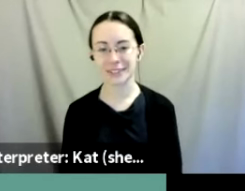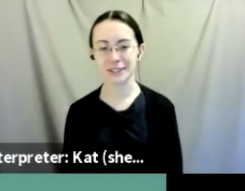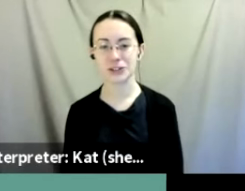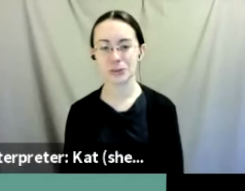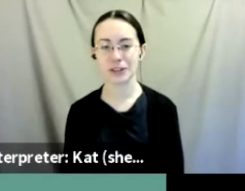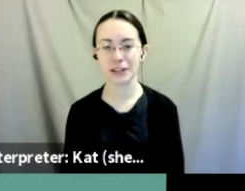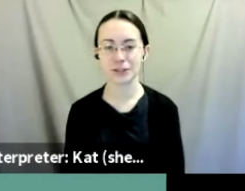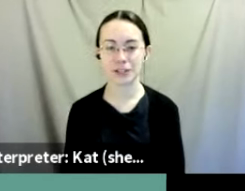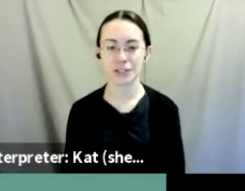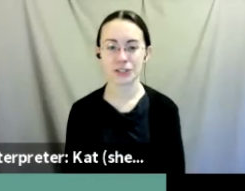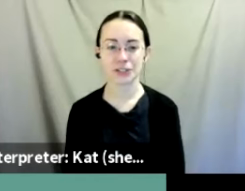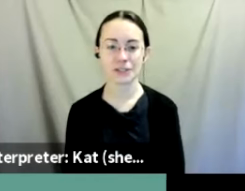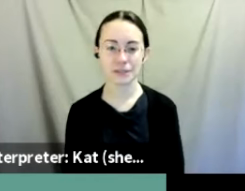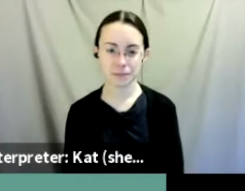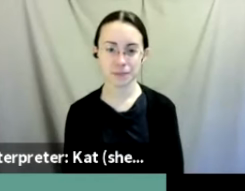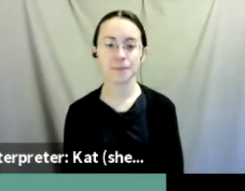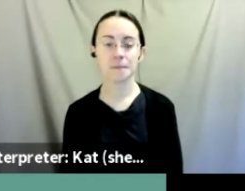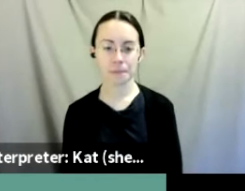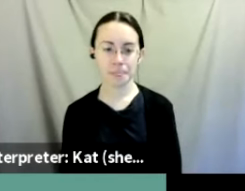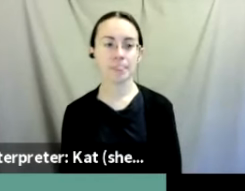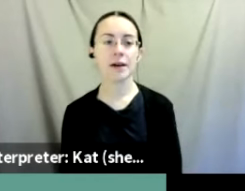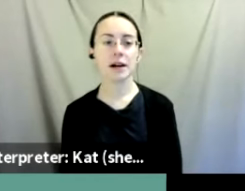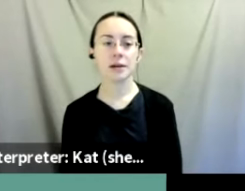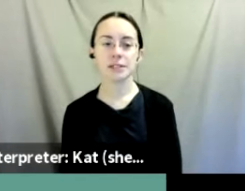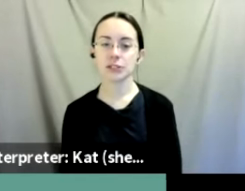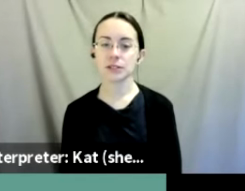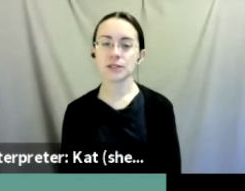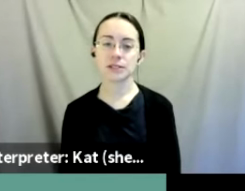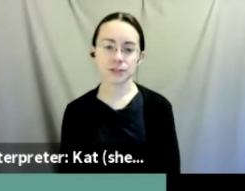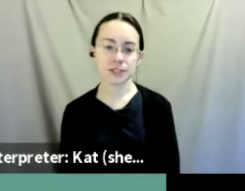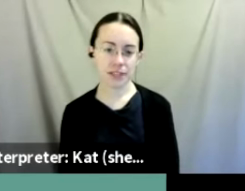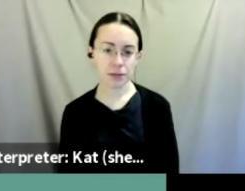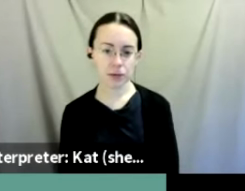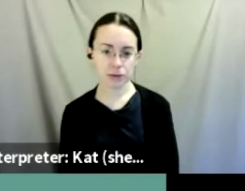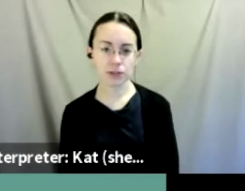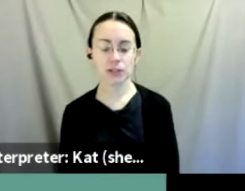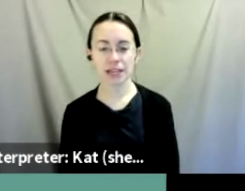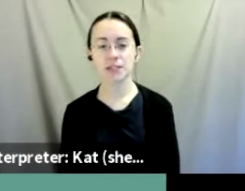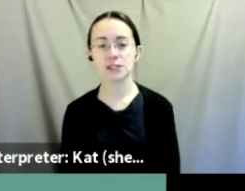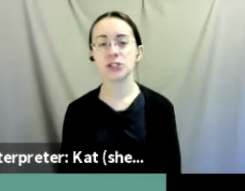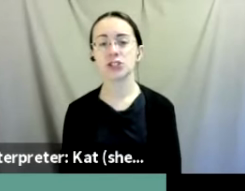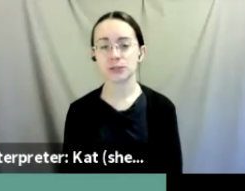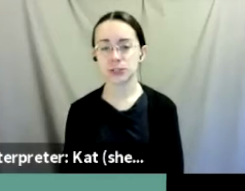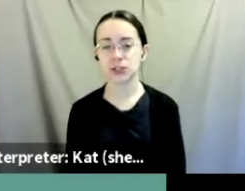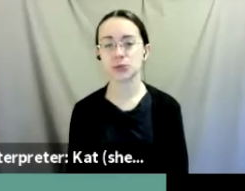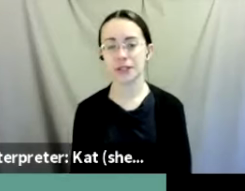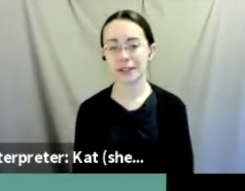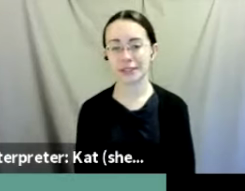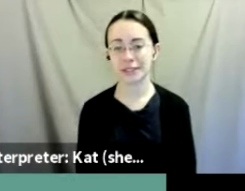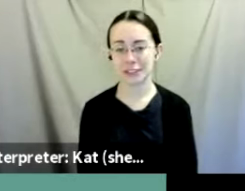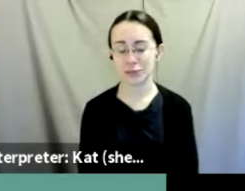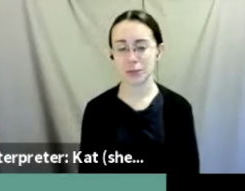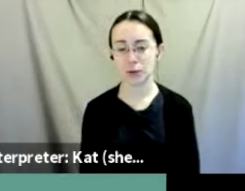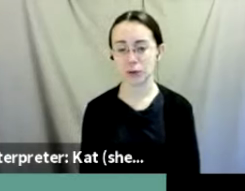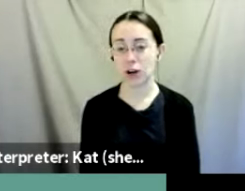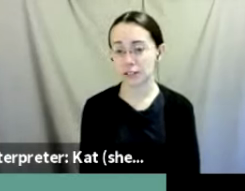It is a term with negative connotations. I mentioned deaf disabled and the shift to realizing